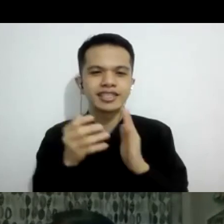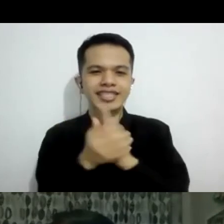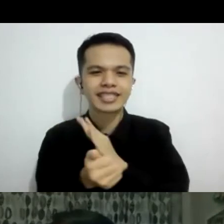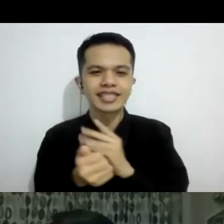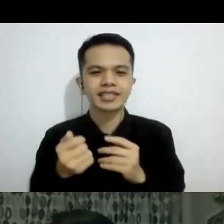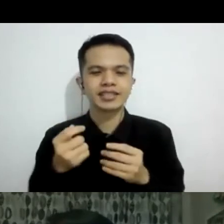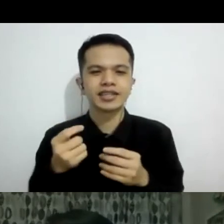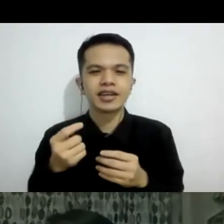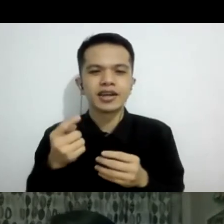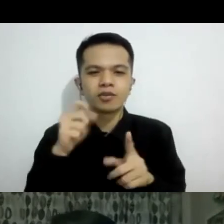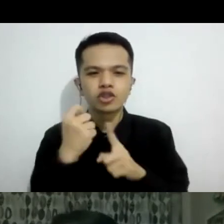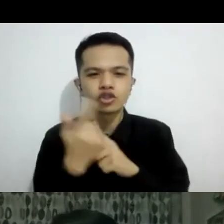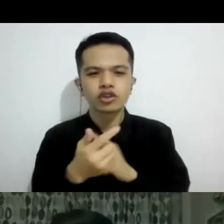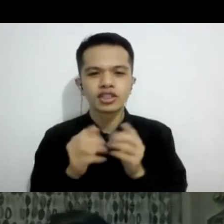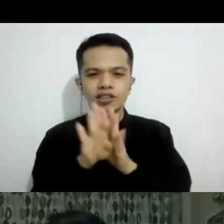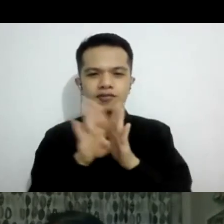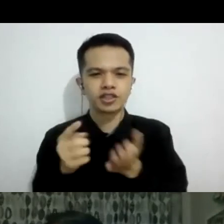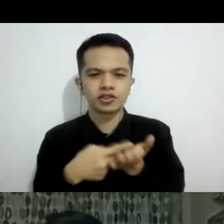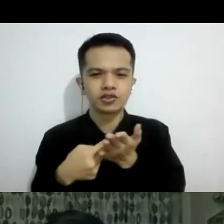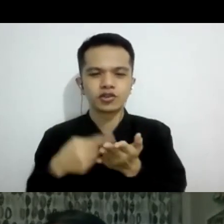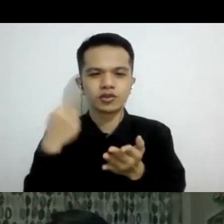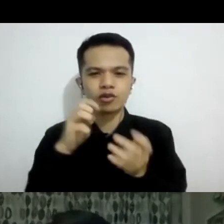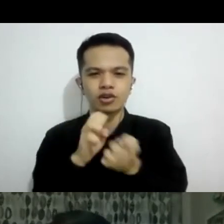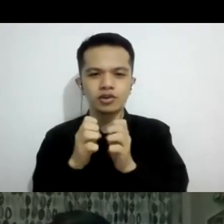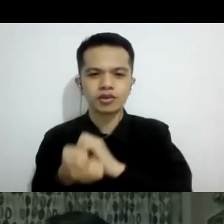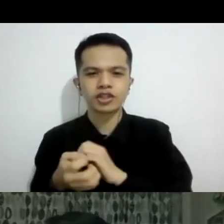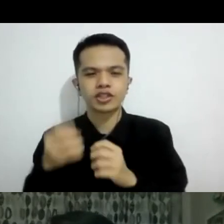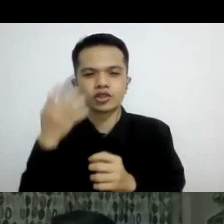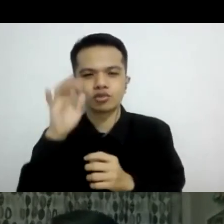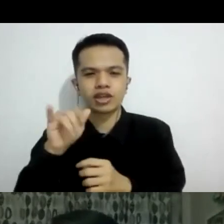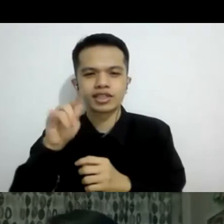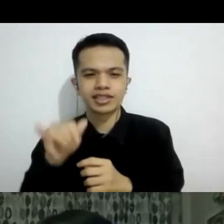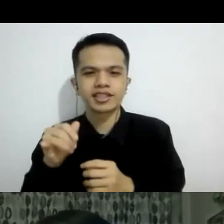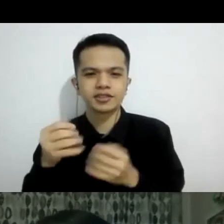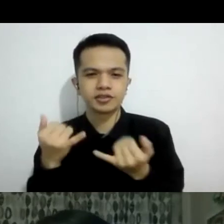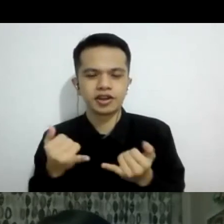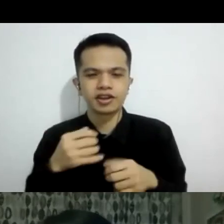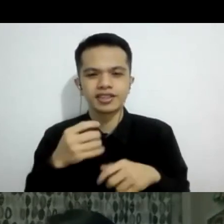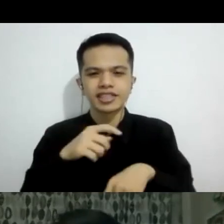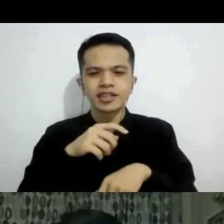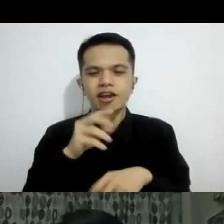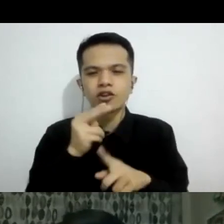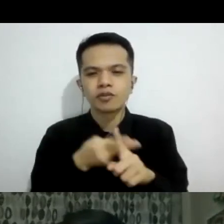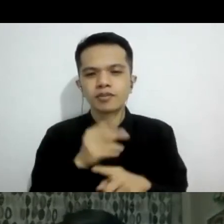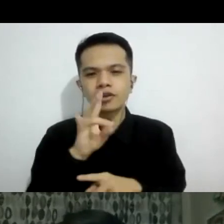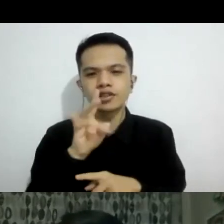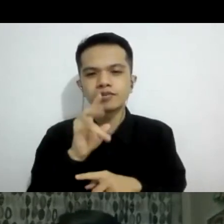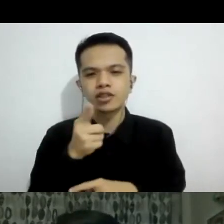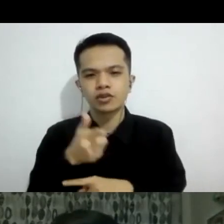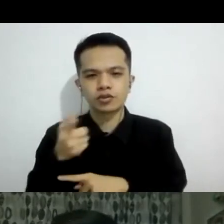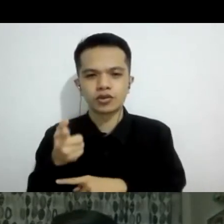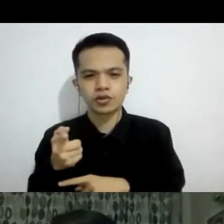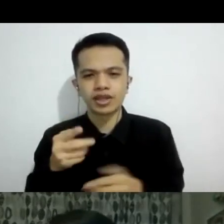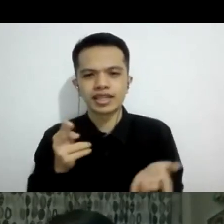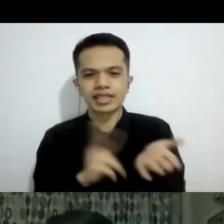at Social Innovation Talks, Emerging Tech and Smart Cities, given this day, November 17, 2021. signed